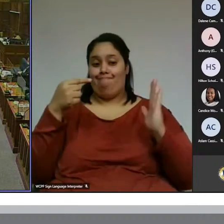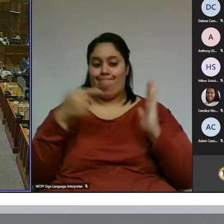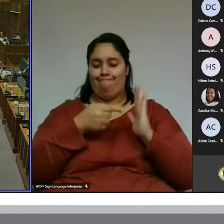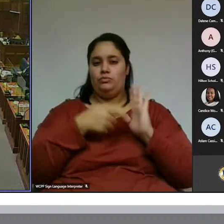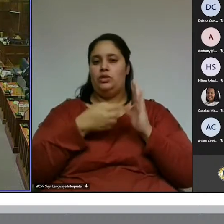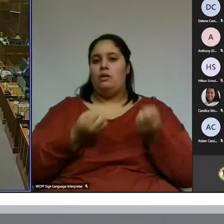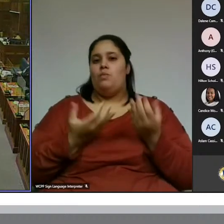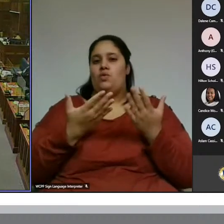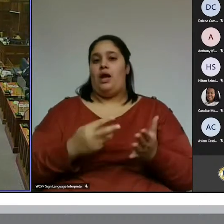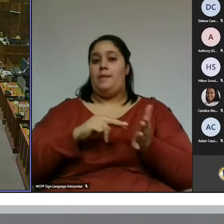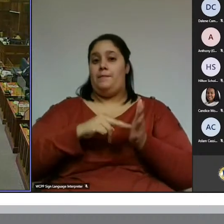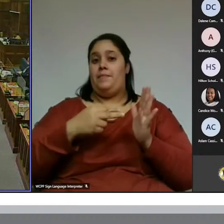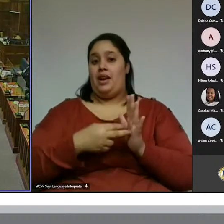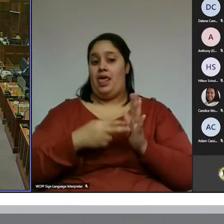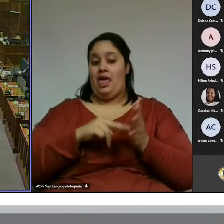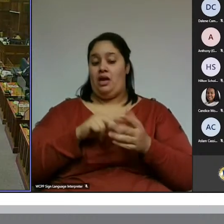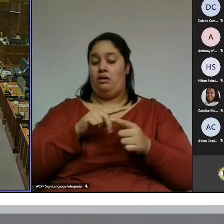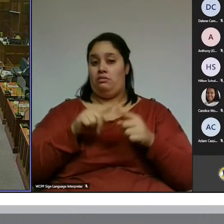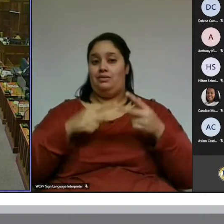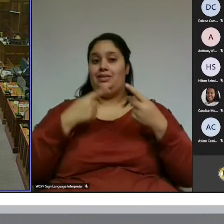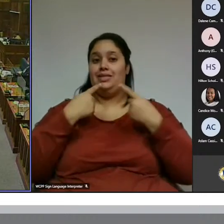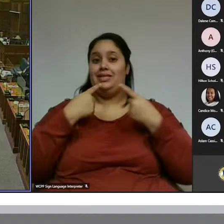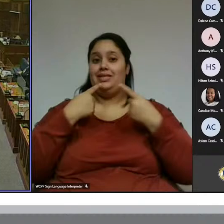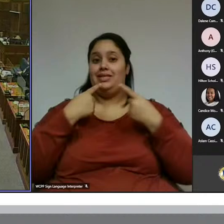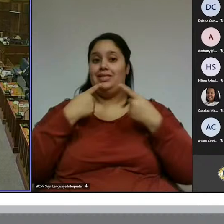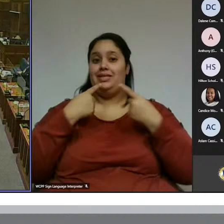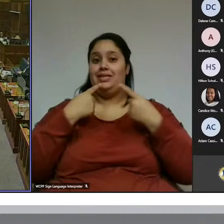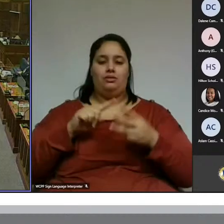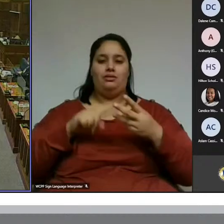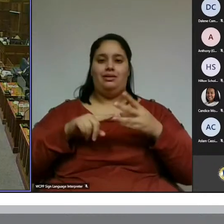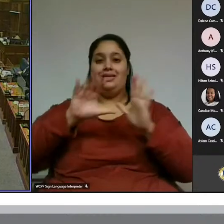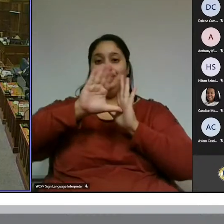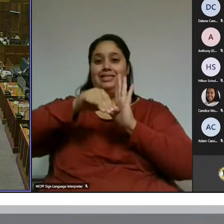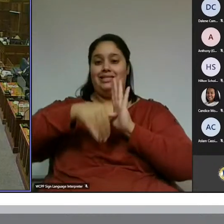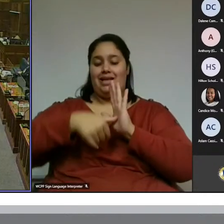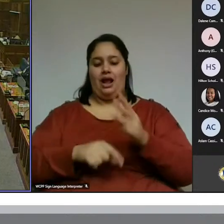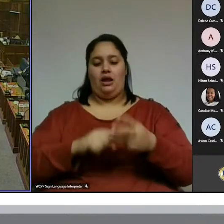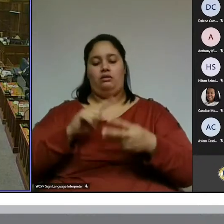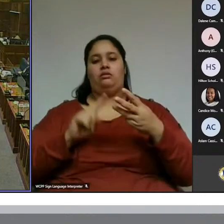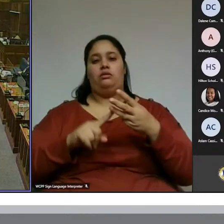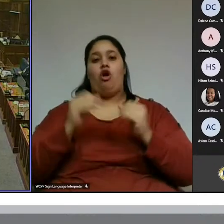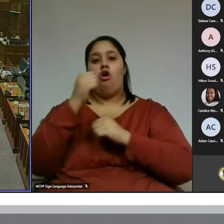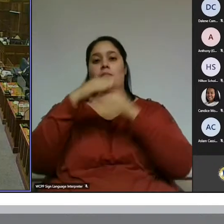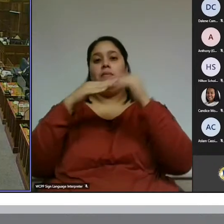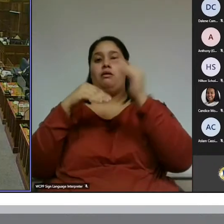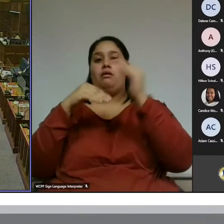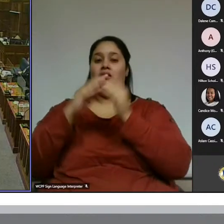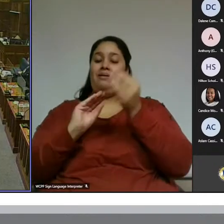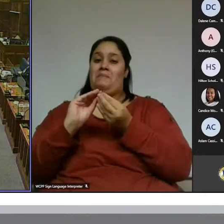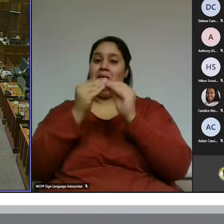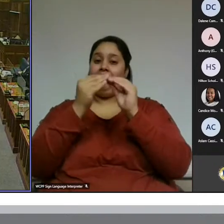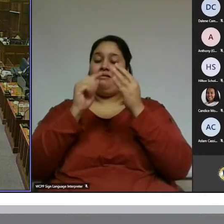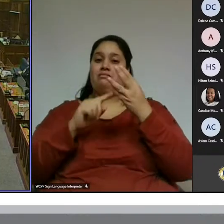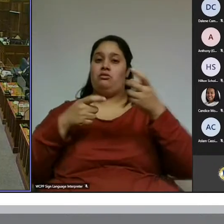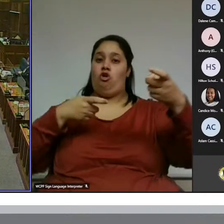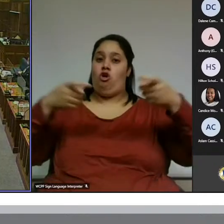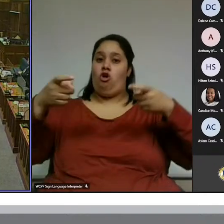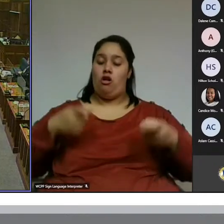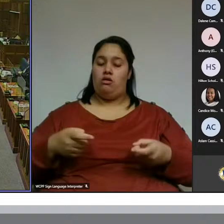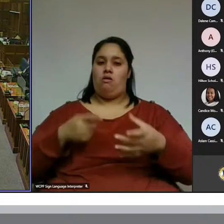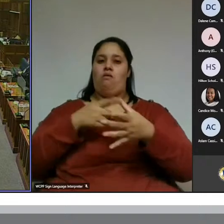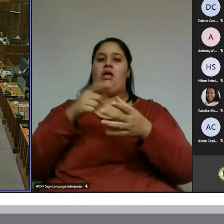planning, declaration, design, construction, maintenance, control,